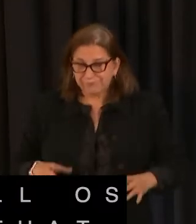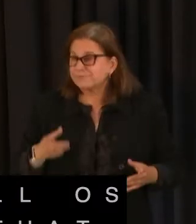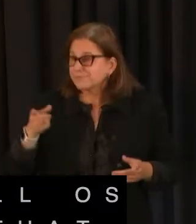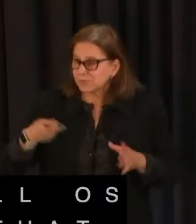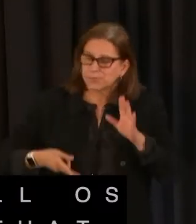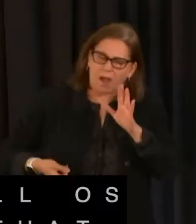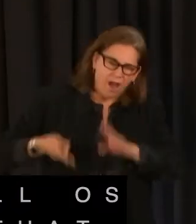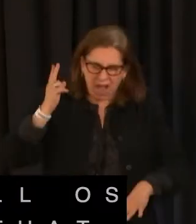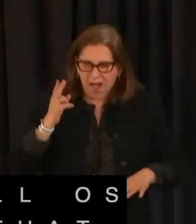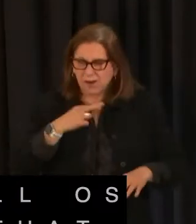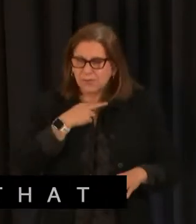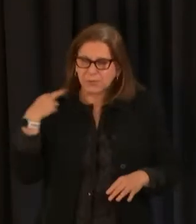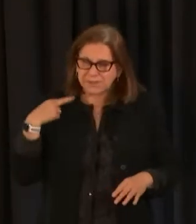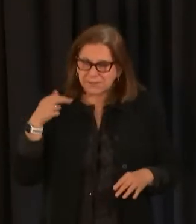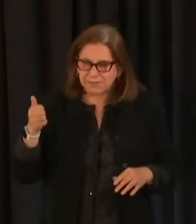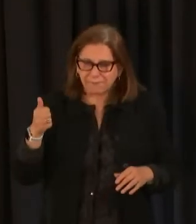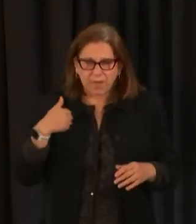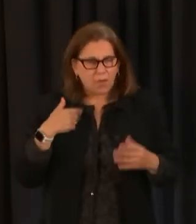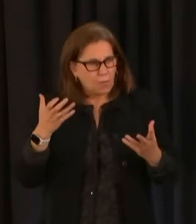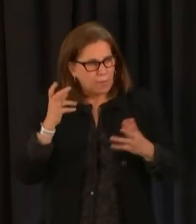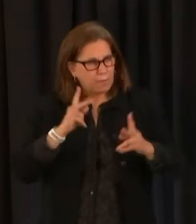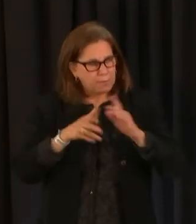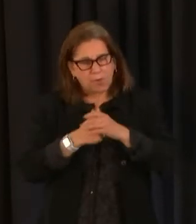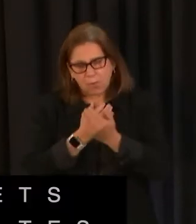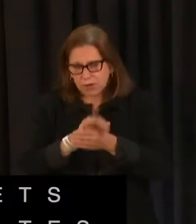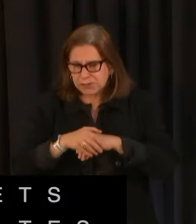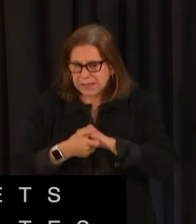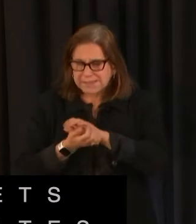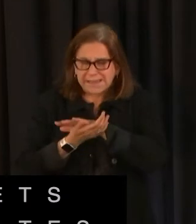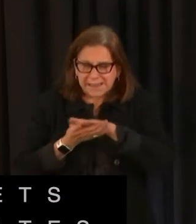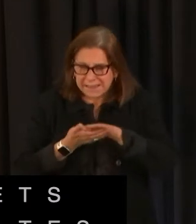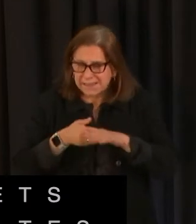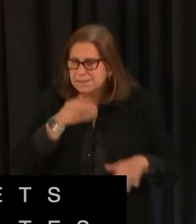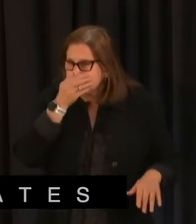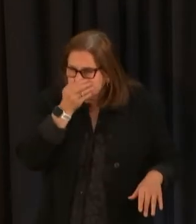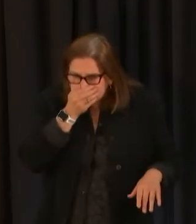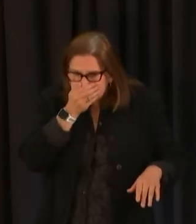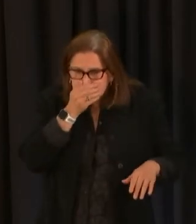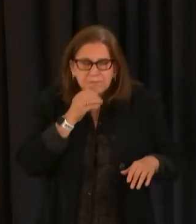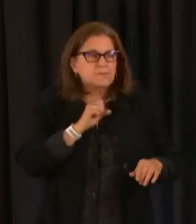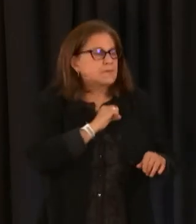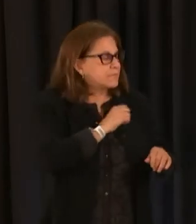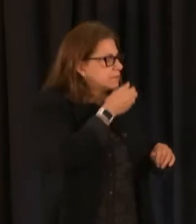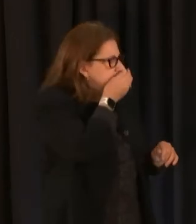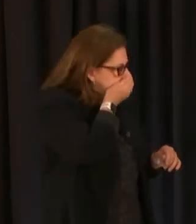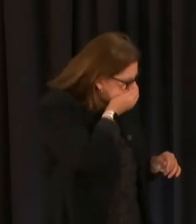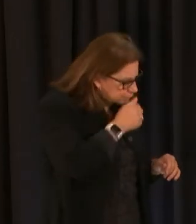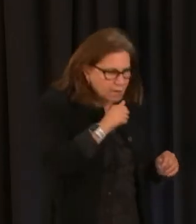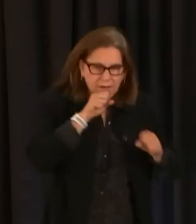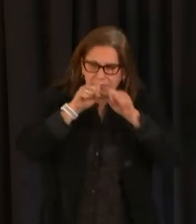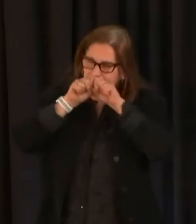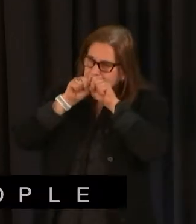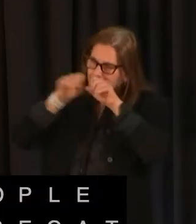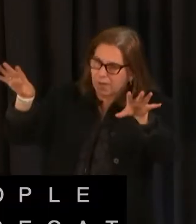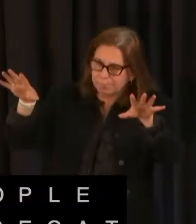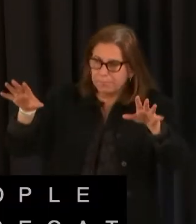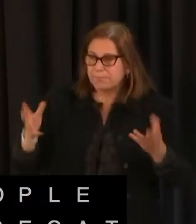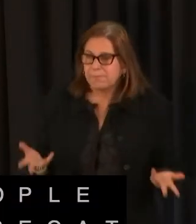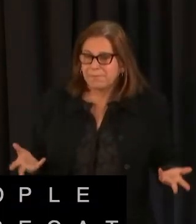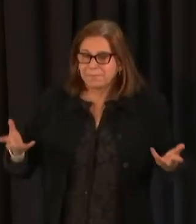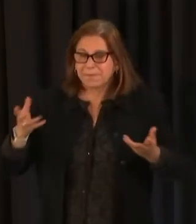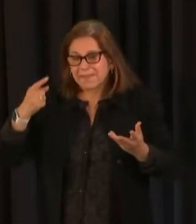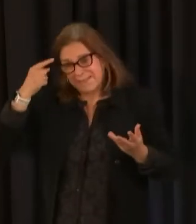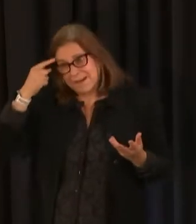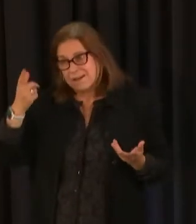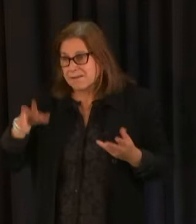risk. So we want people to wash their hands, one, just because it's good community hygiene and it decreases the spread of a host of viruses